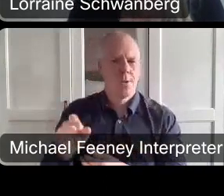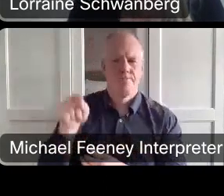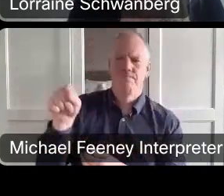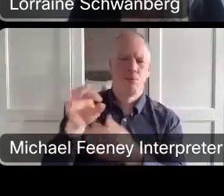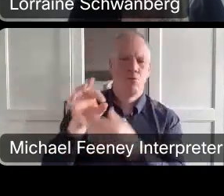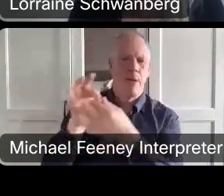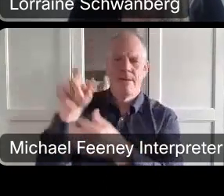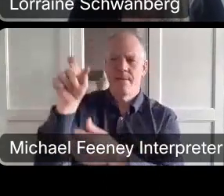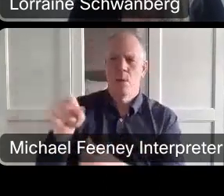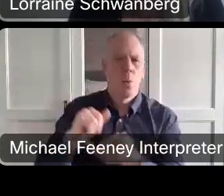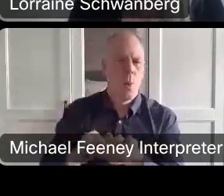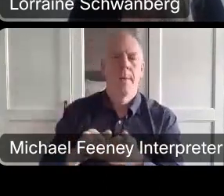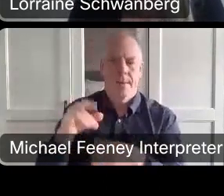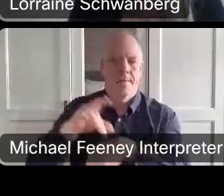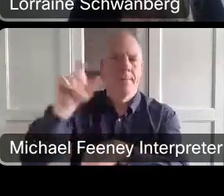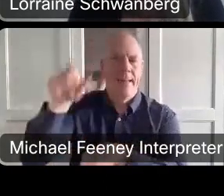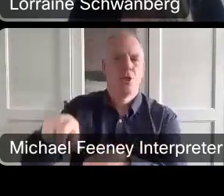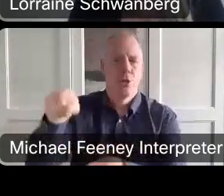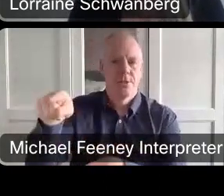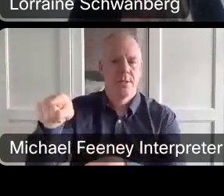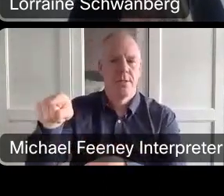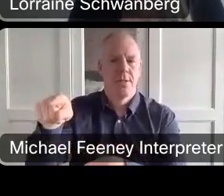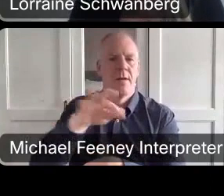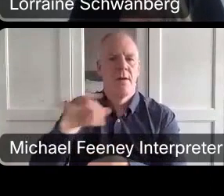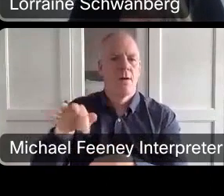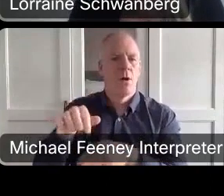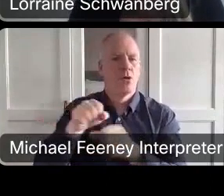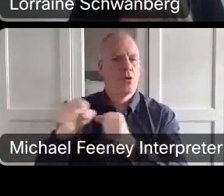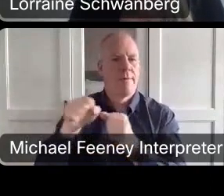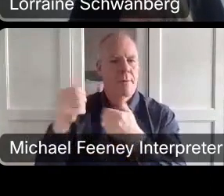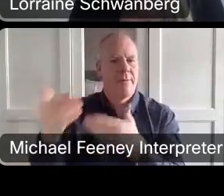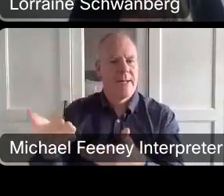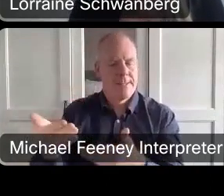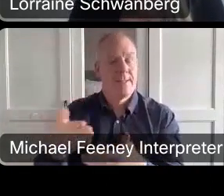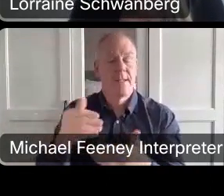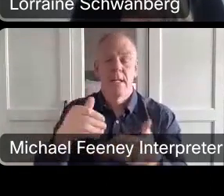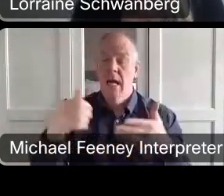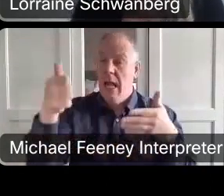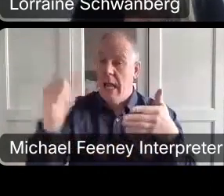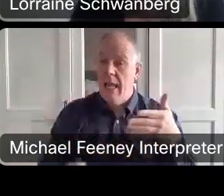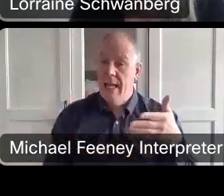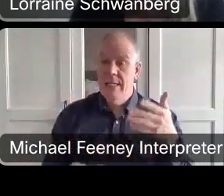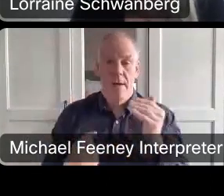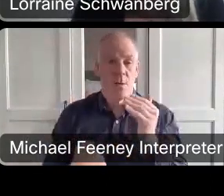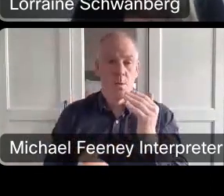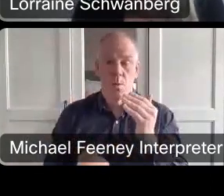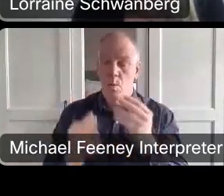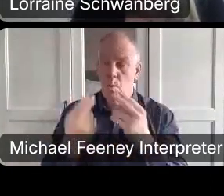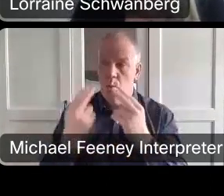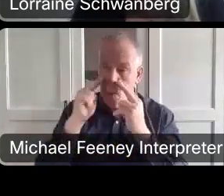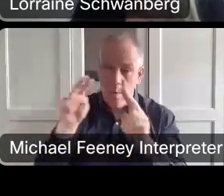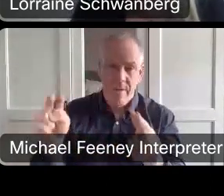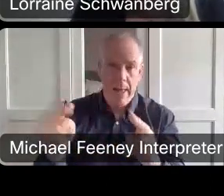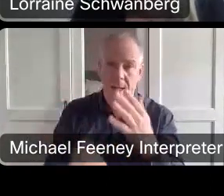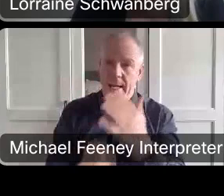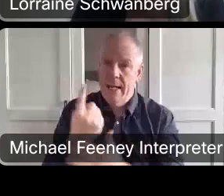that relates to the patient or the service provider. Now, I have to forewarn you, the list of the notifiable incidents, while we don't go into them